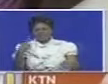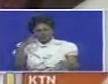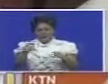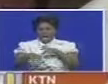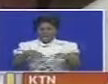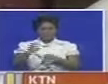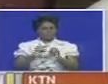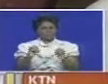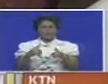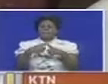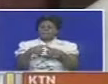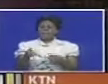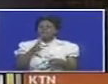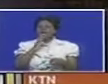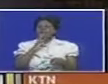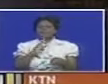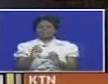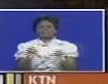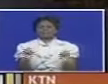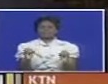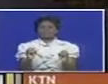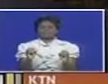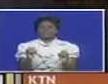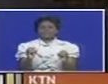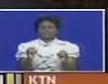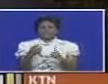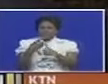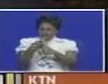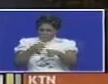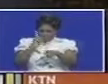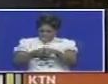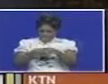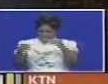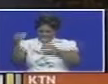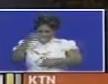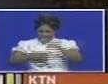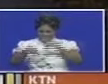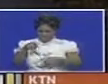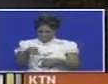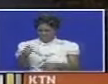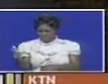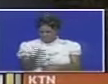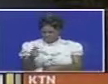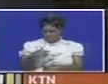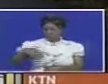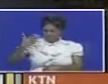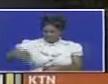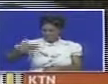people are not fighting over the water catchment. I think since the elections, this kind of attacks have been there in Miale